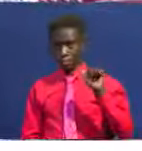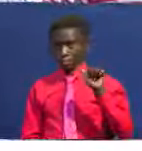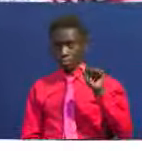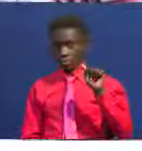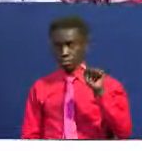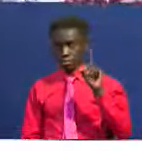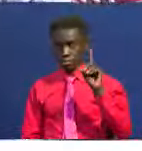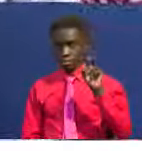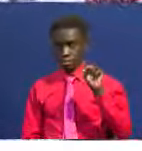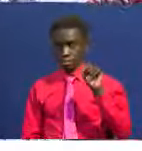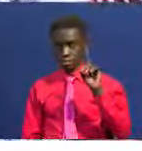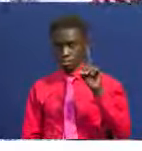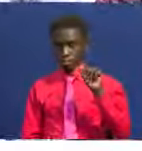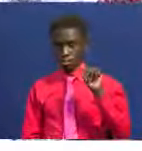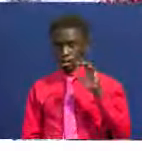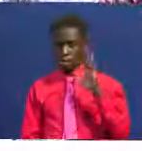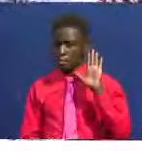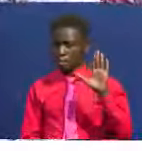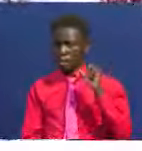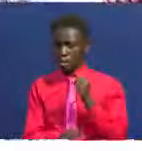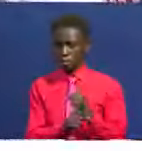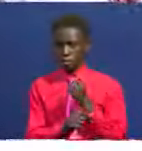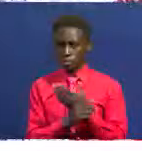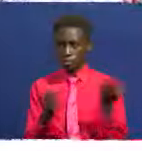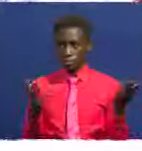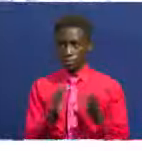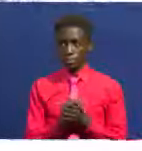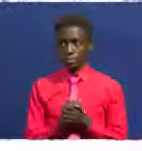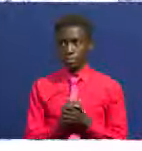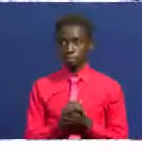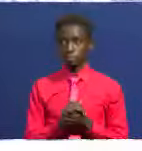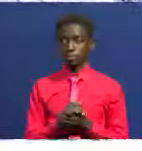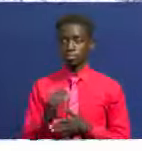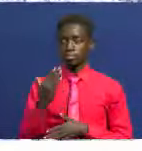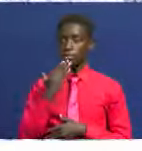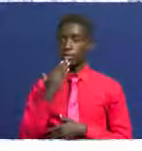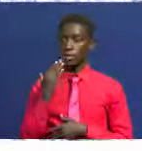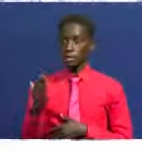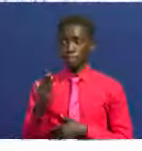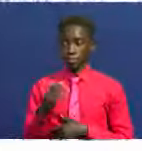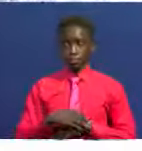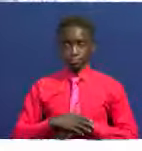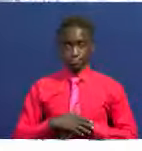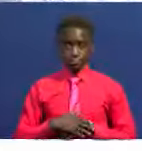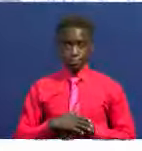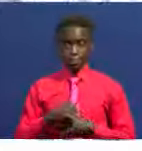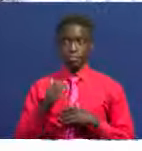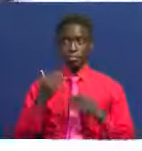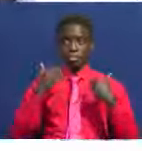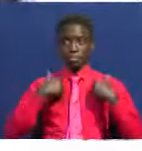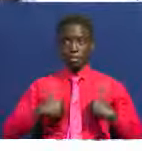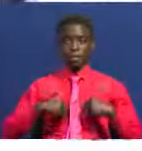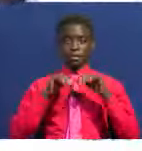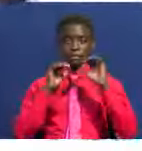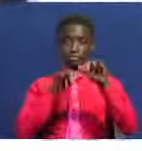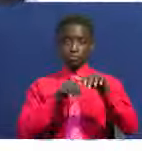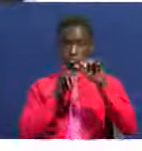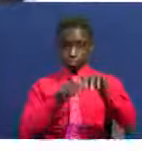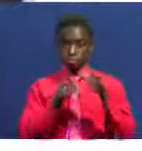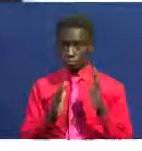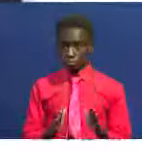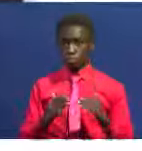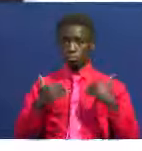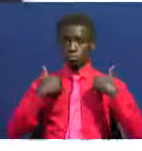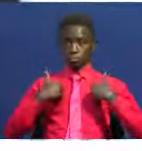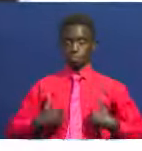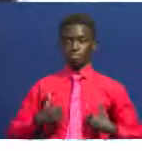sana, mtangazaji. Mimi ni Nicholas Owete. Mimi ni farmer, tena mimi nimesimamia farmers